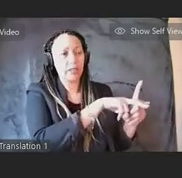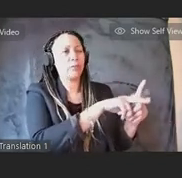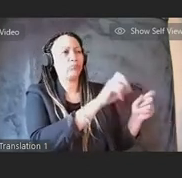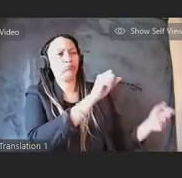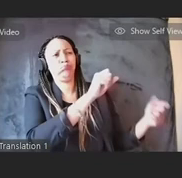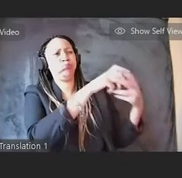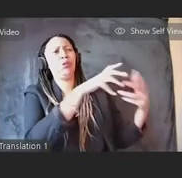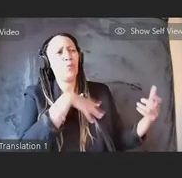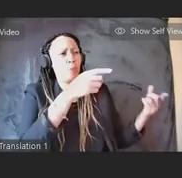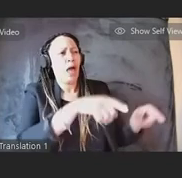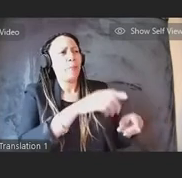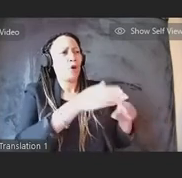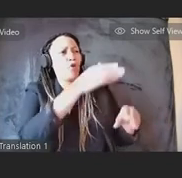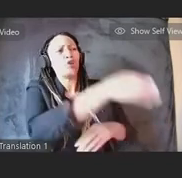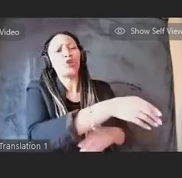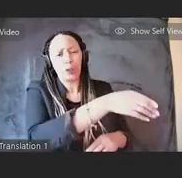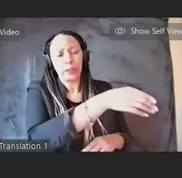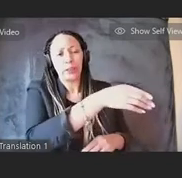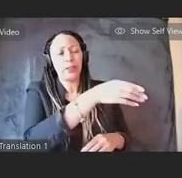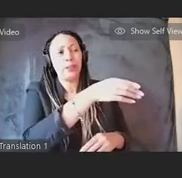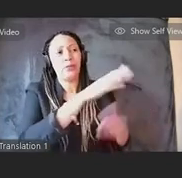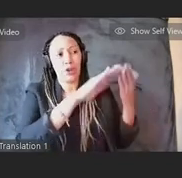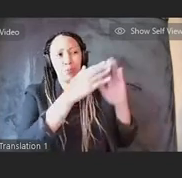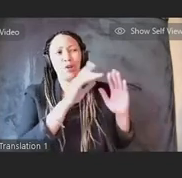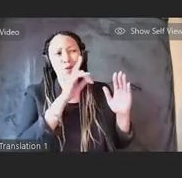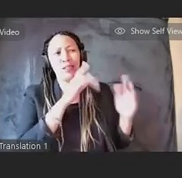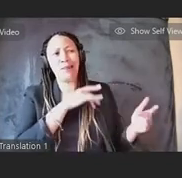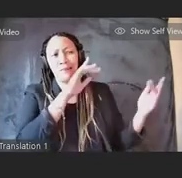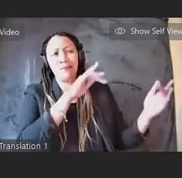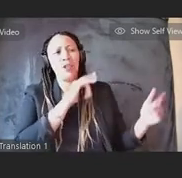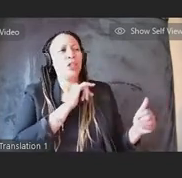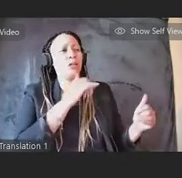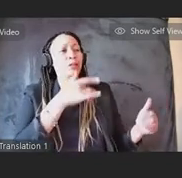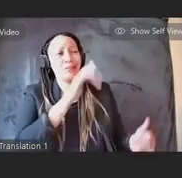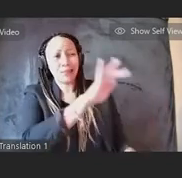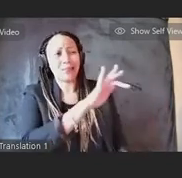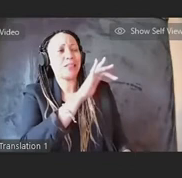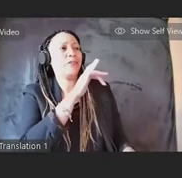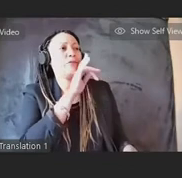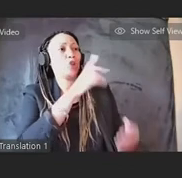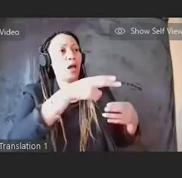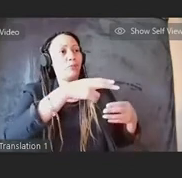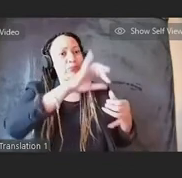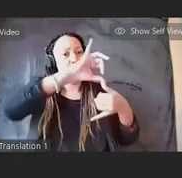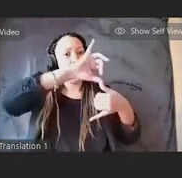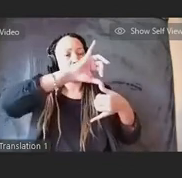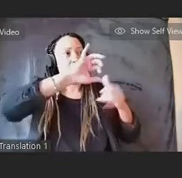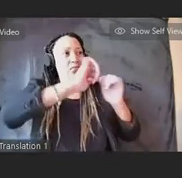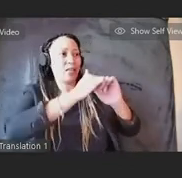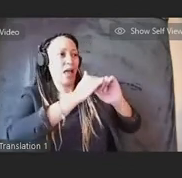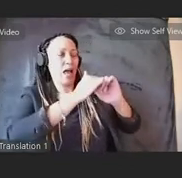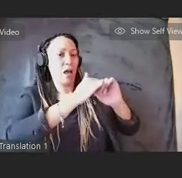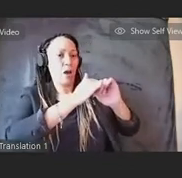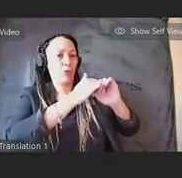with what was going on across the street. So the community was very sensitive to height. So that's how we got to this middle ground of having the building